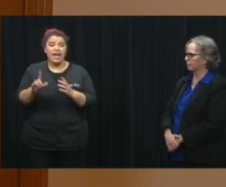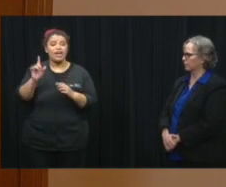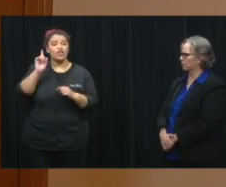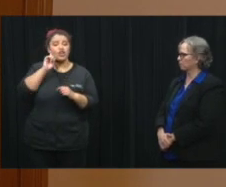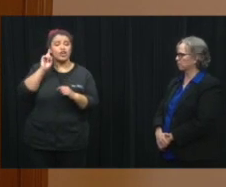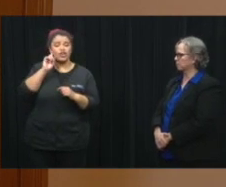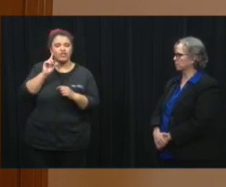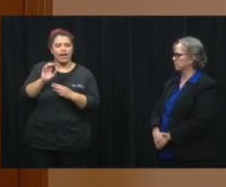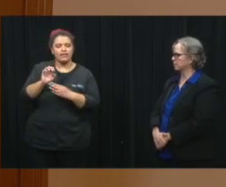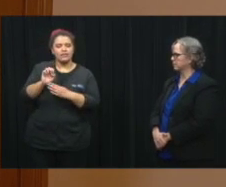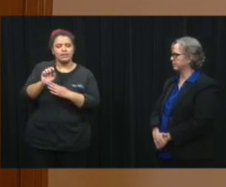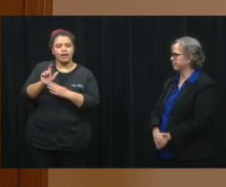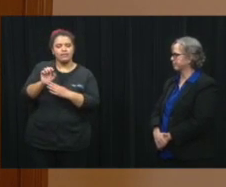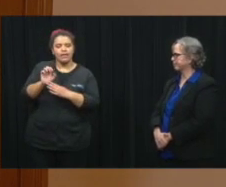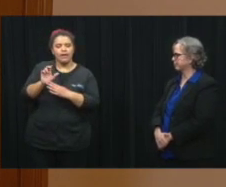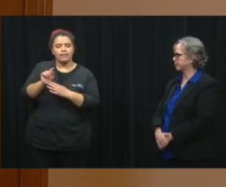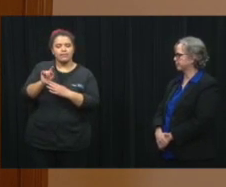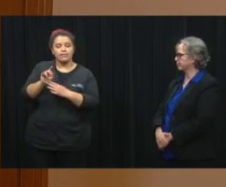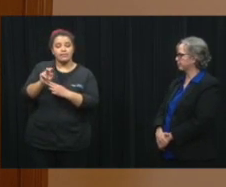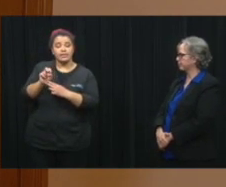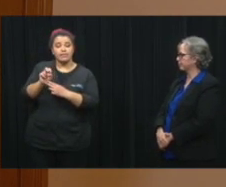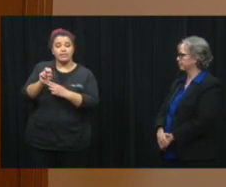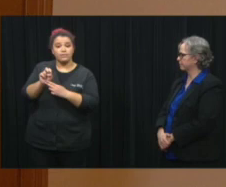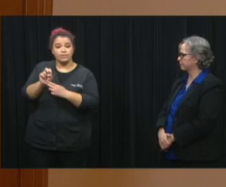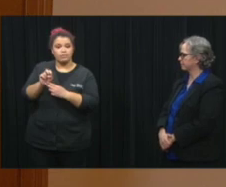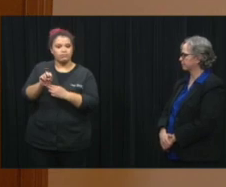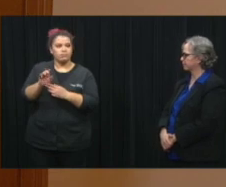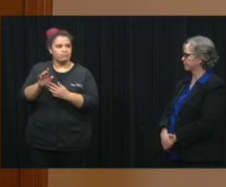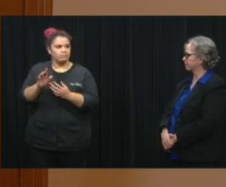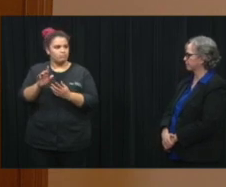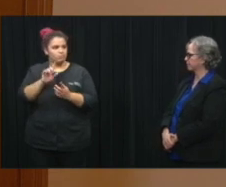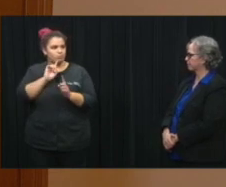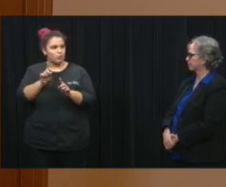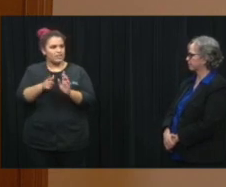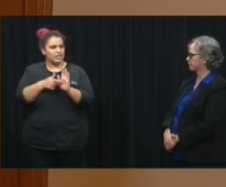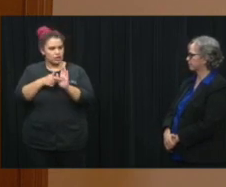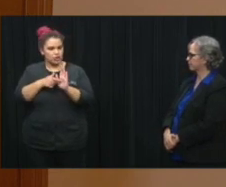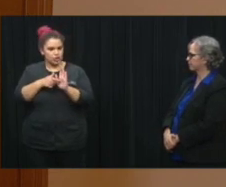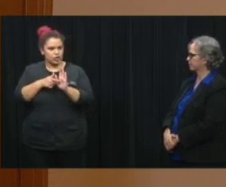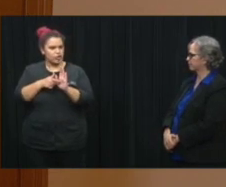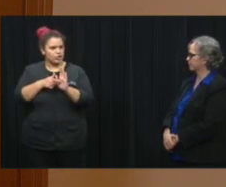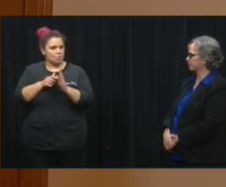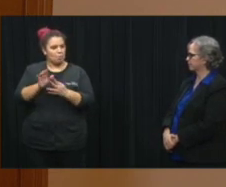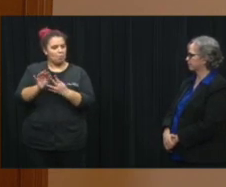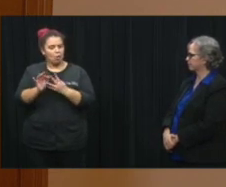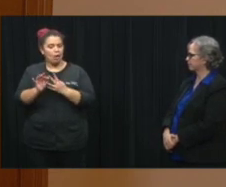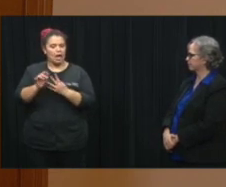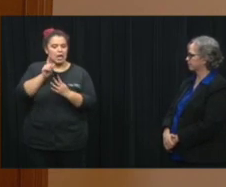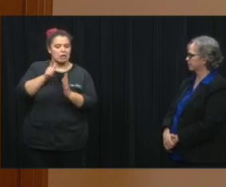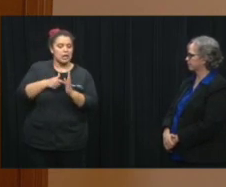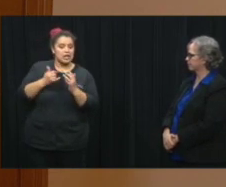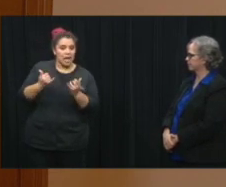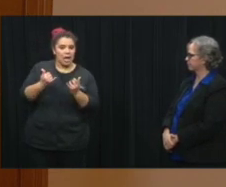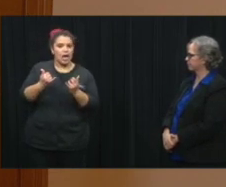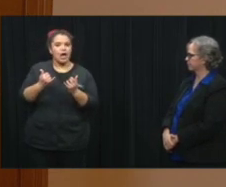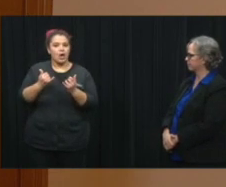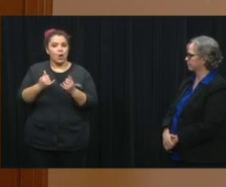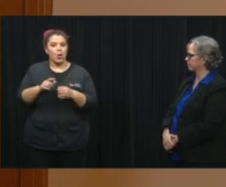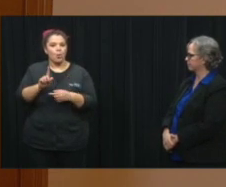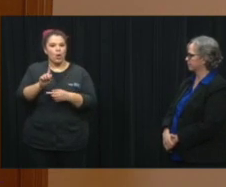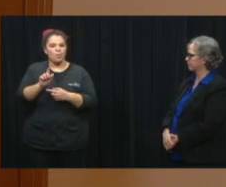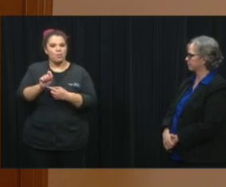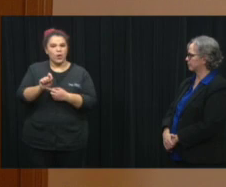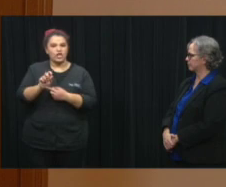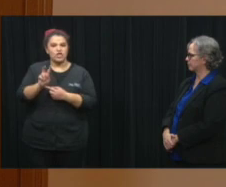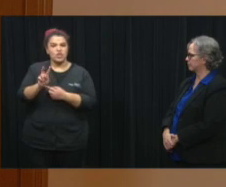procedures order has evaporated 30% of their revenue, so a collective impact of $1.2 billion per month they're